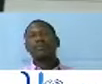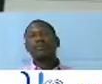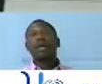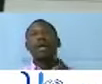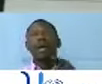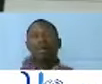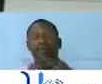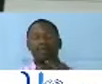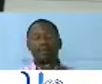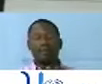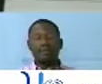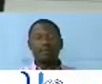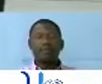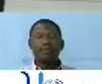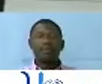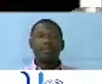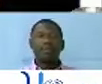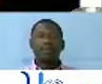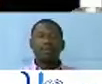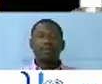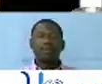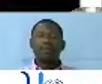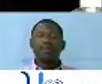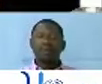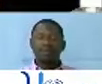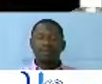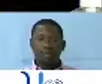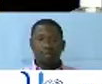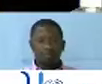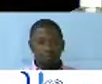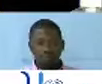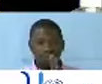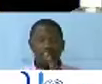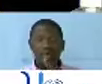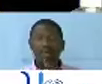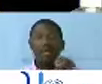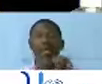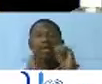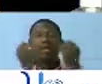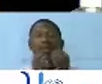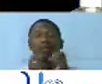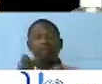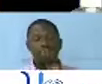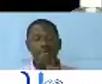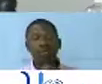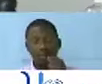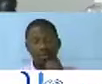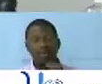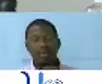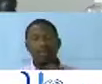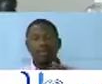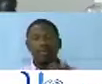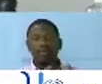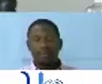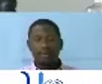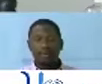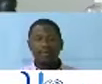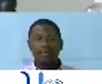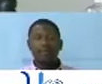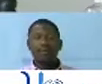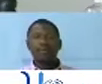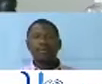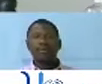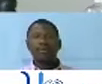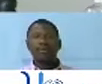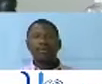after the order was closed, it was made actually. Gannaaw bo xamné nak order bi def nañ joxé nañ ko. Sorry,